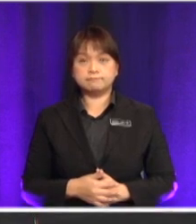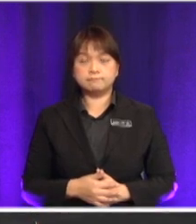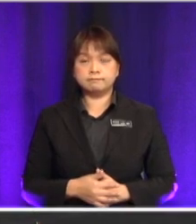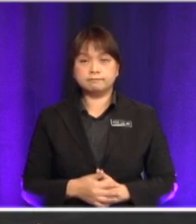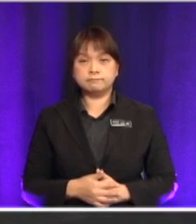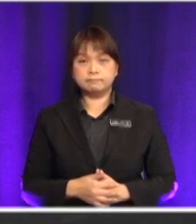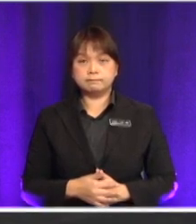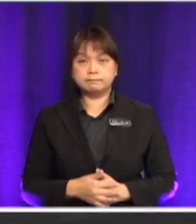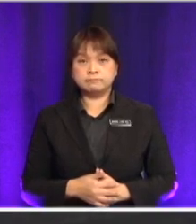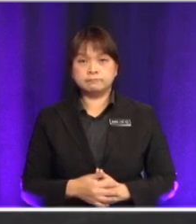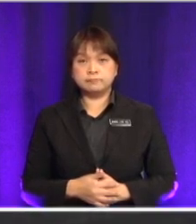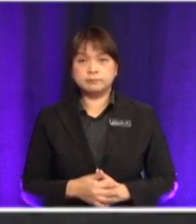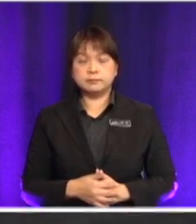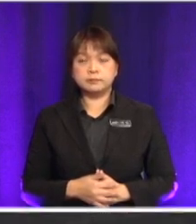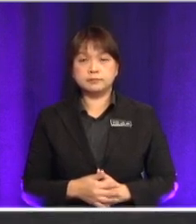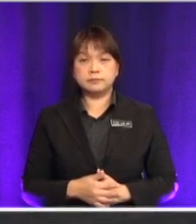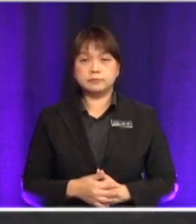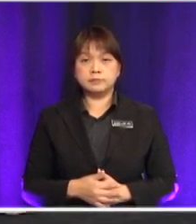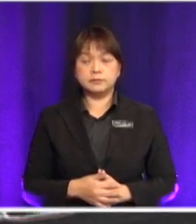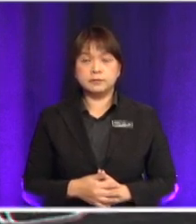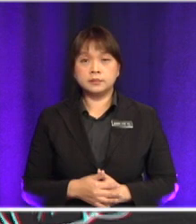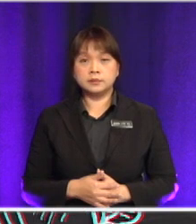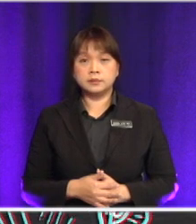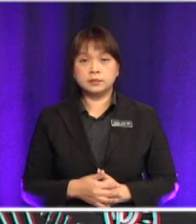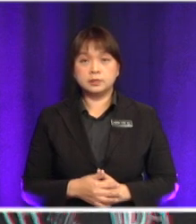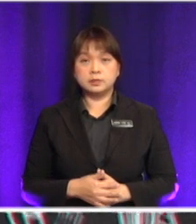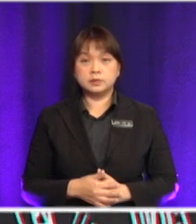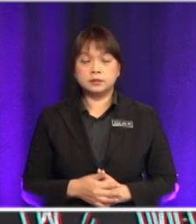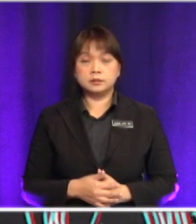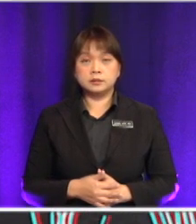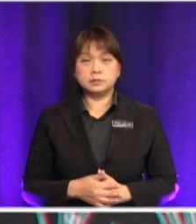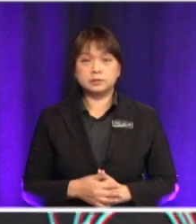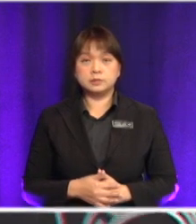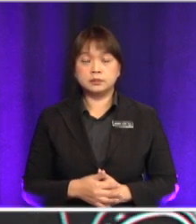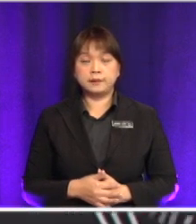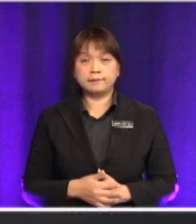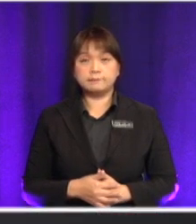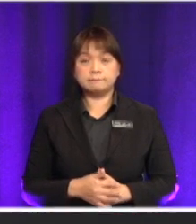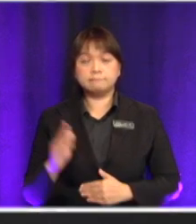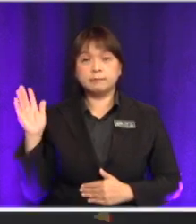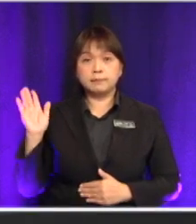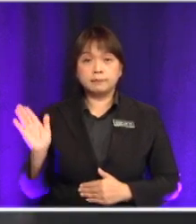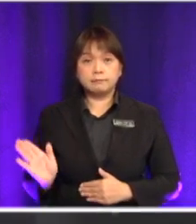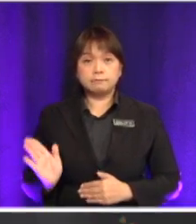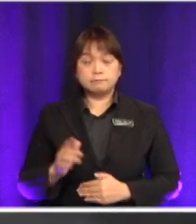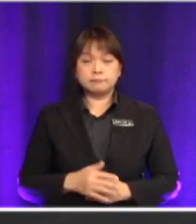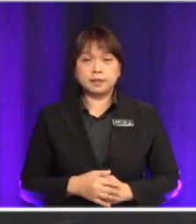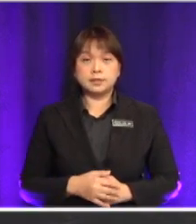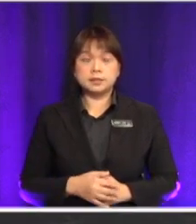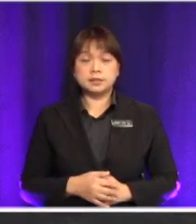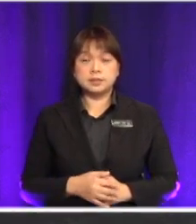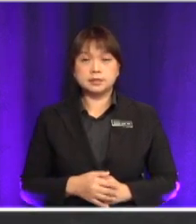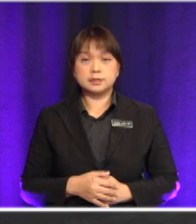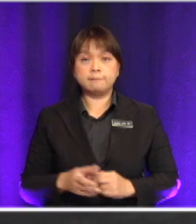show. Yes, well done, Harshini. You got it right. So on the slide here is a very